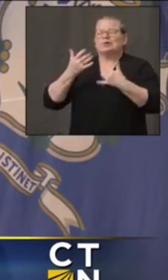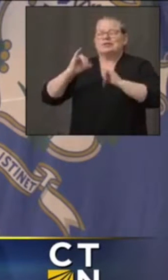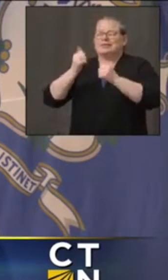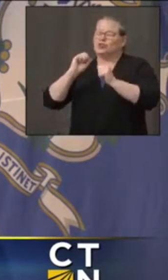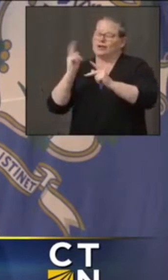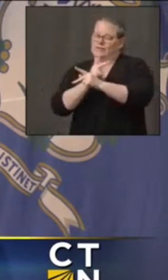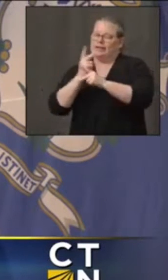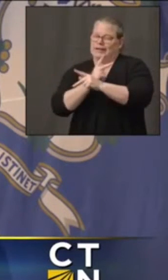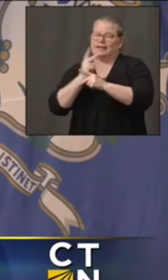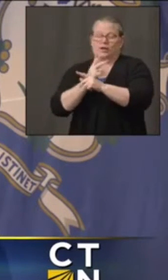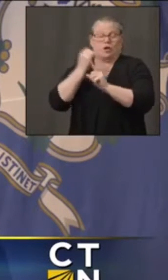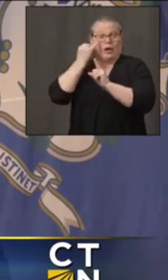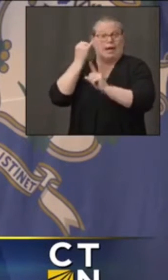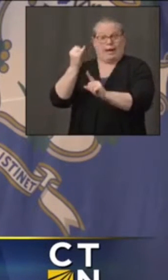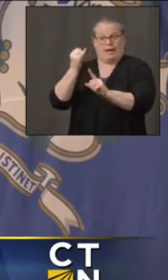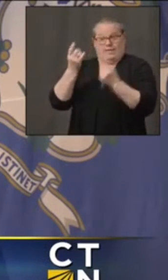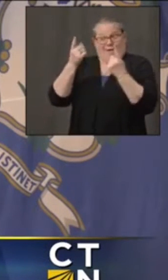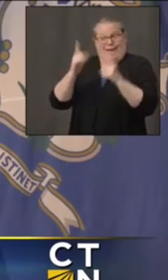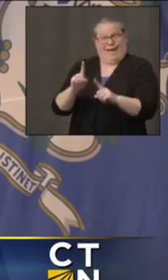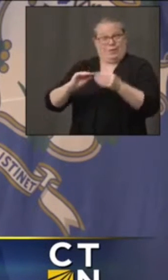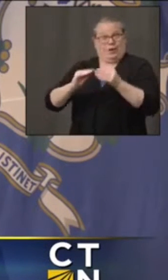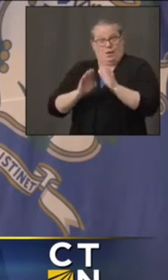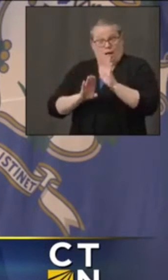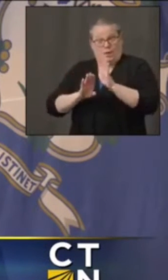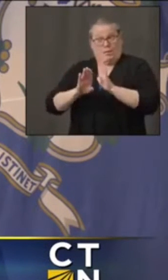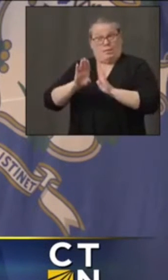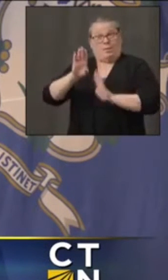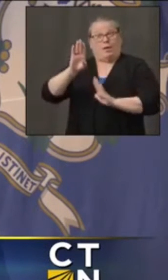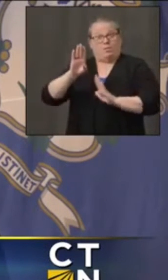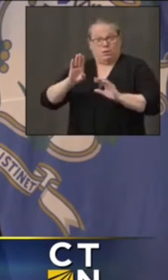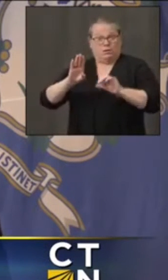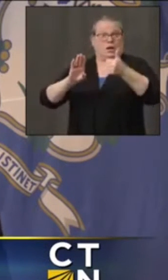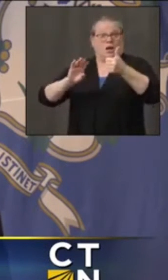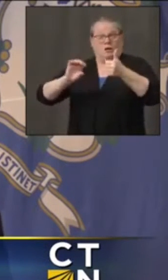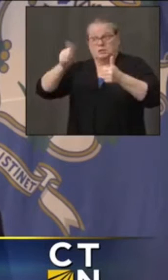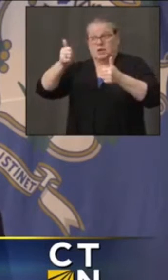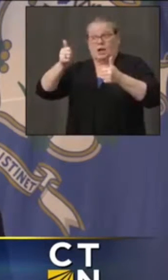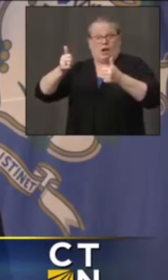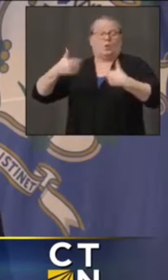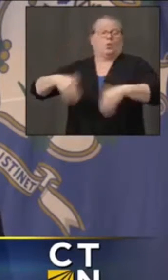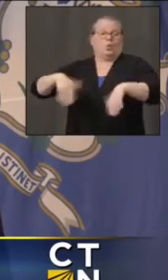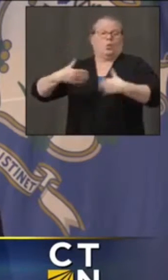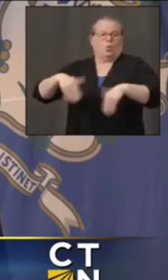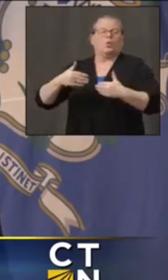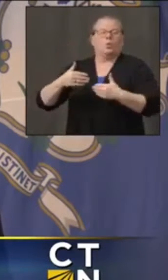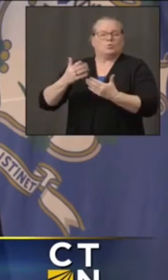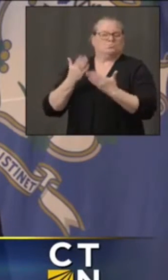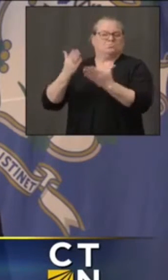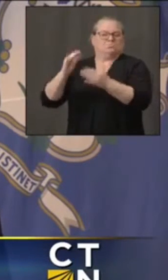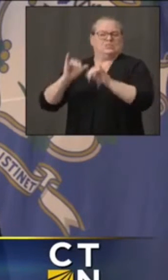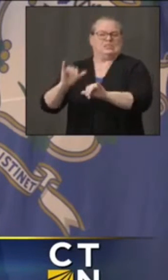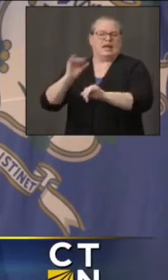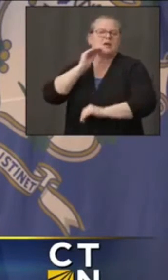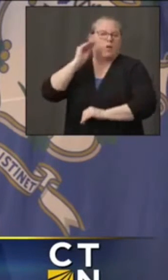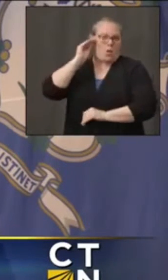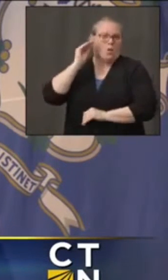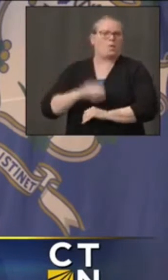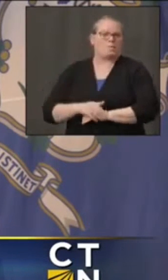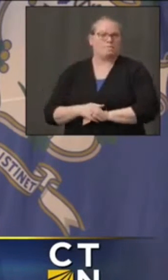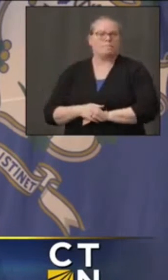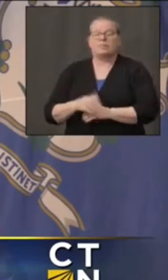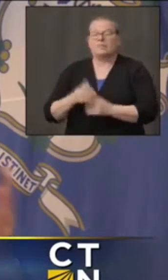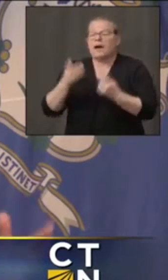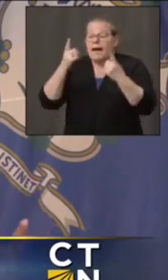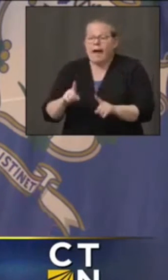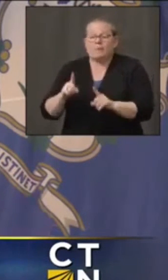point, my strong recommendation would be stay close to home as much as you can. We've always had an exception for 24 hours if you have to go into